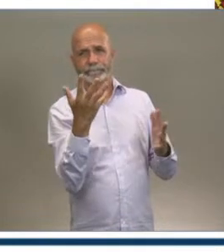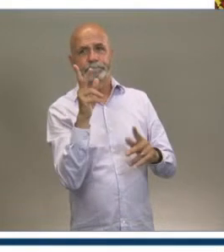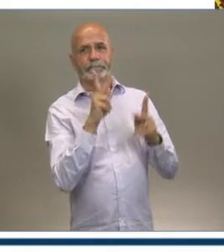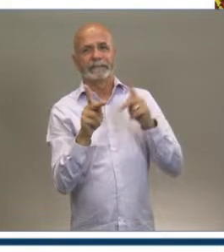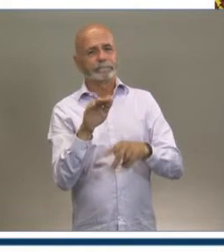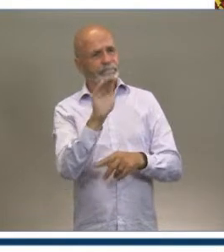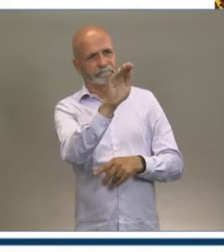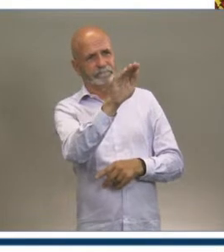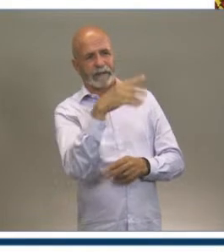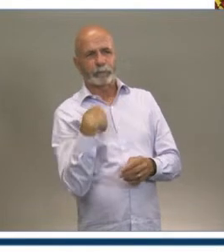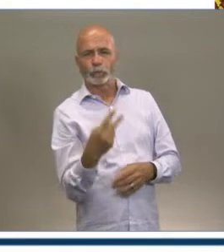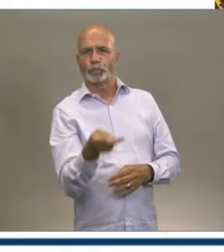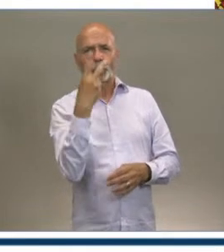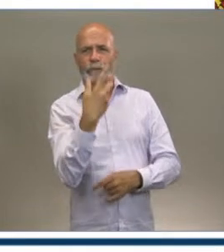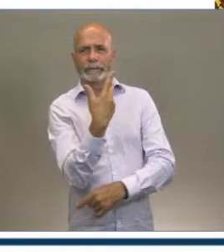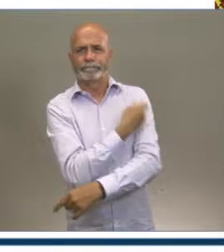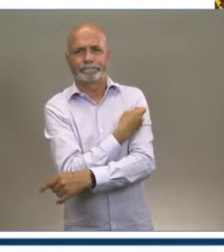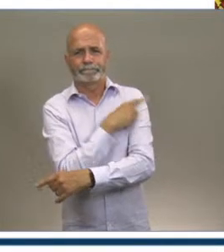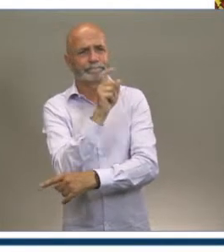get